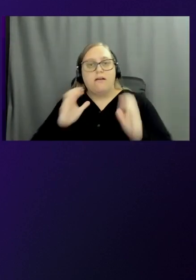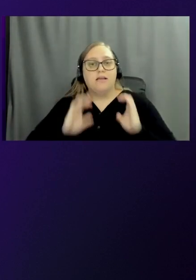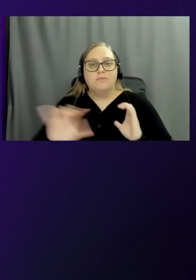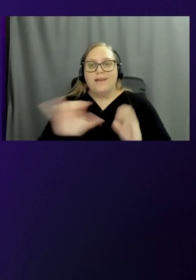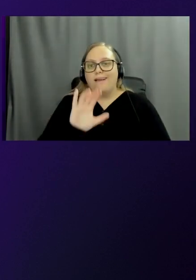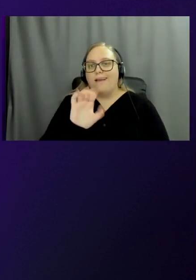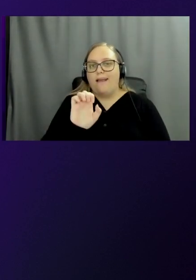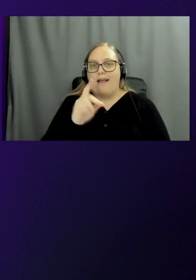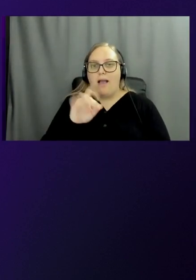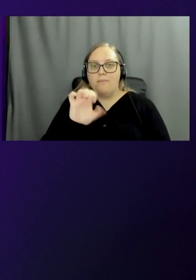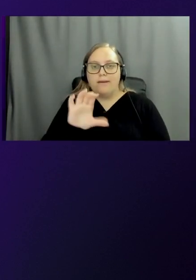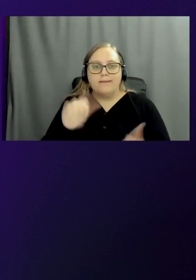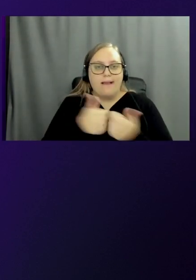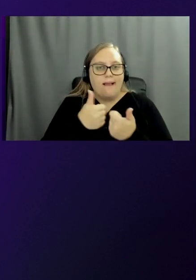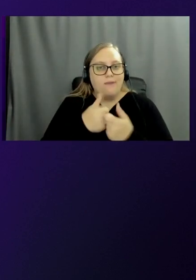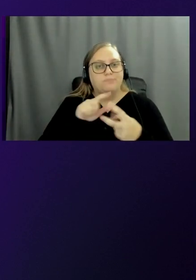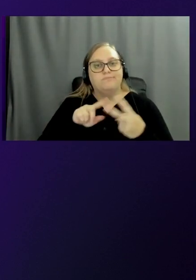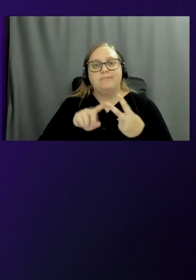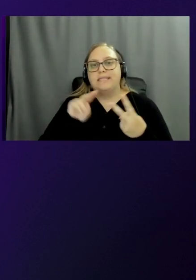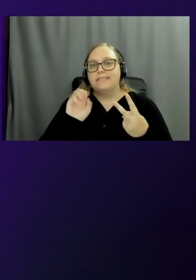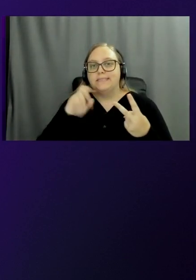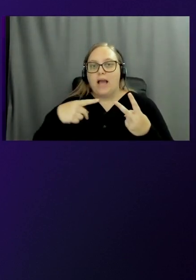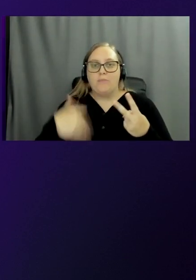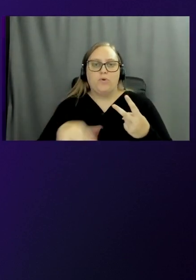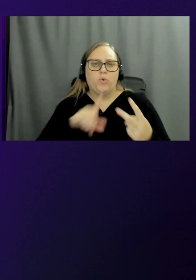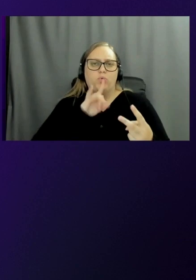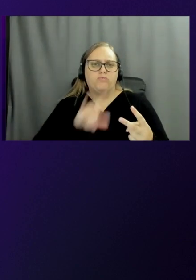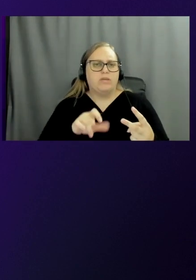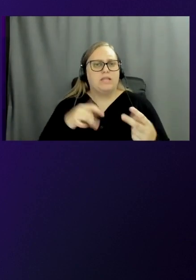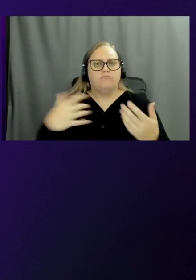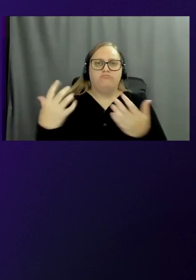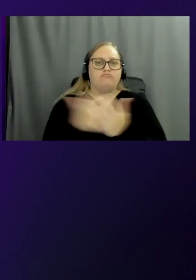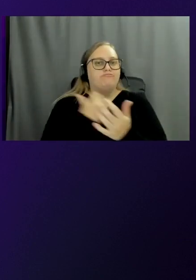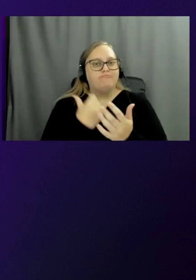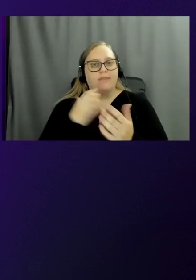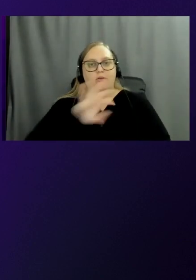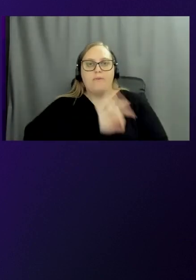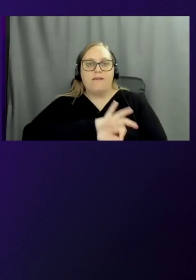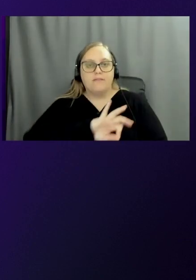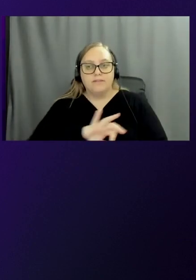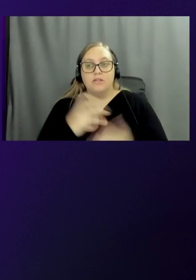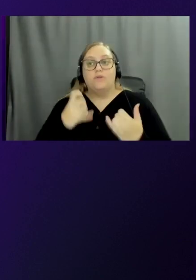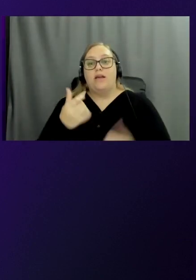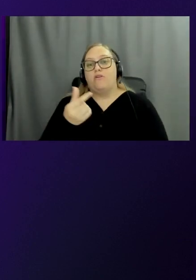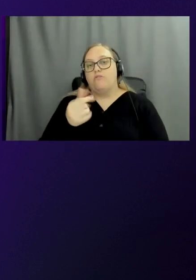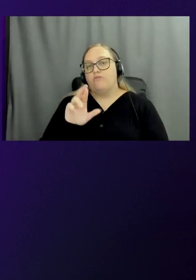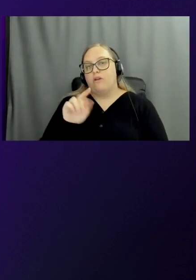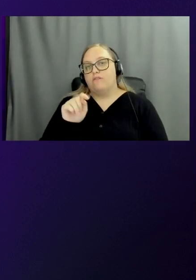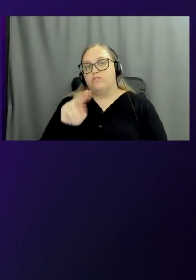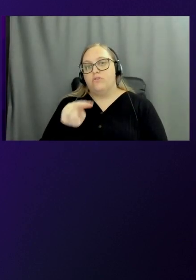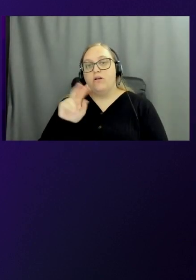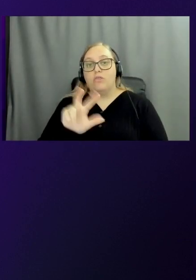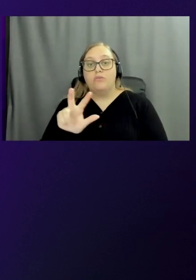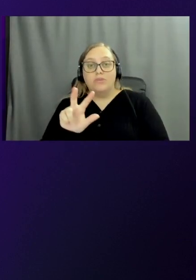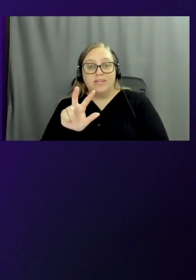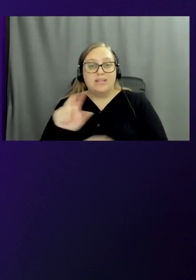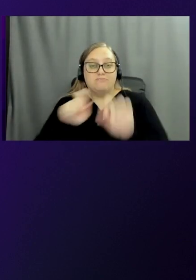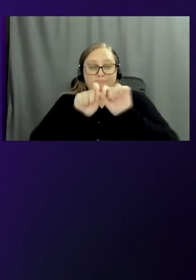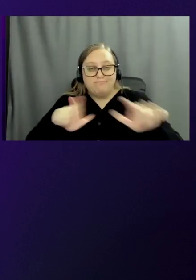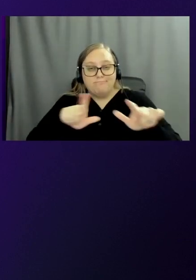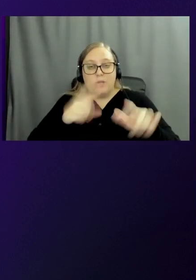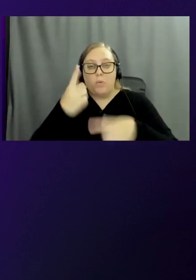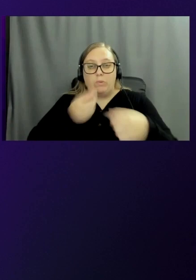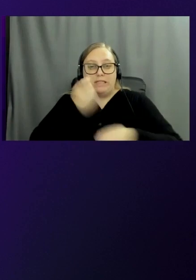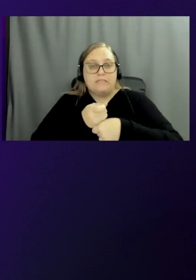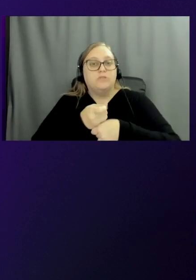and Snap, really lean in to take advantage of those benefits. And so now, we're on Graviton 3. This has been available for over a year,